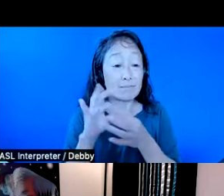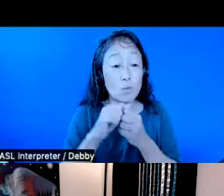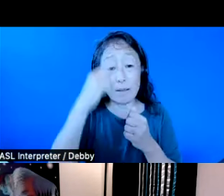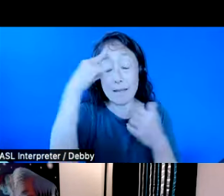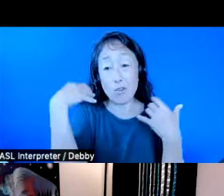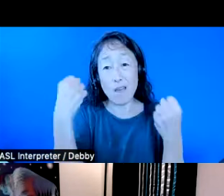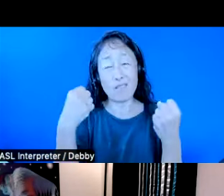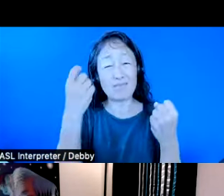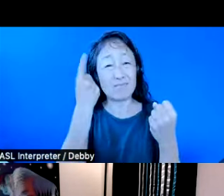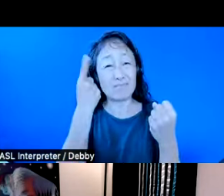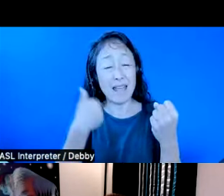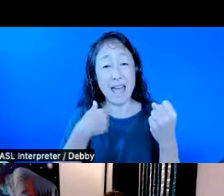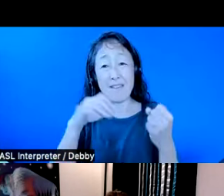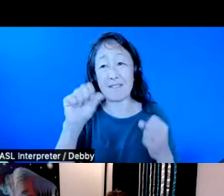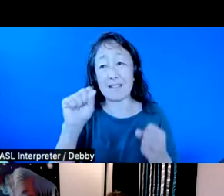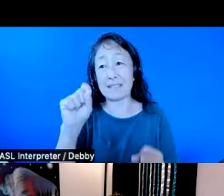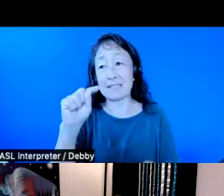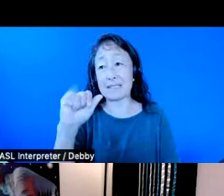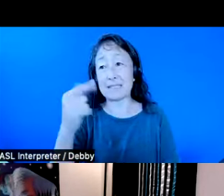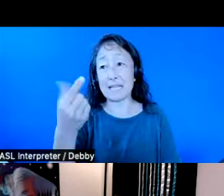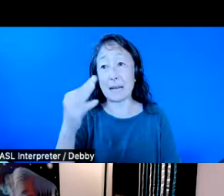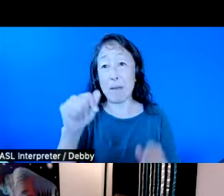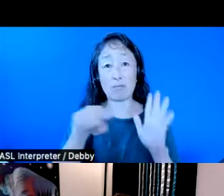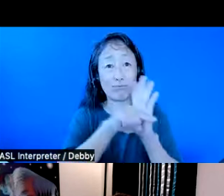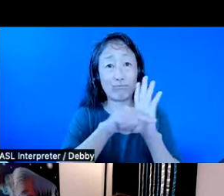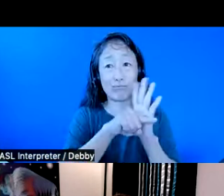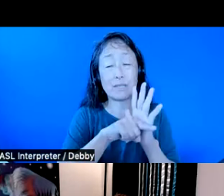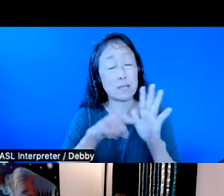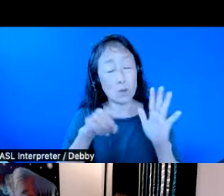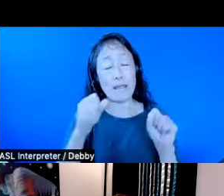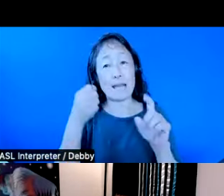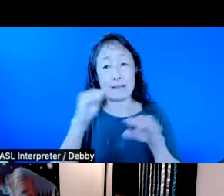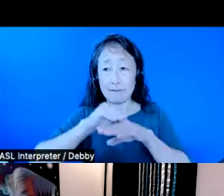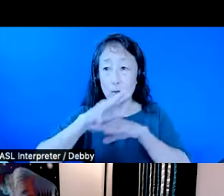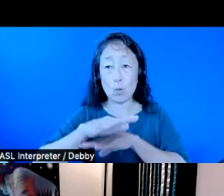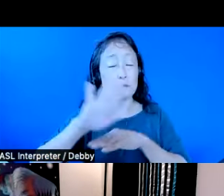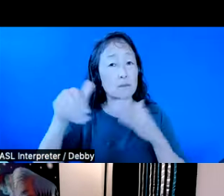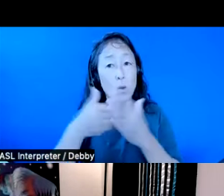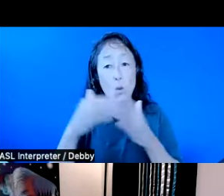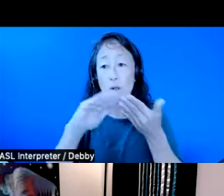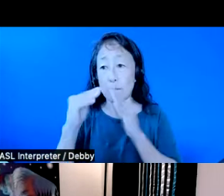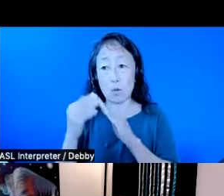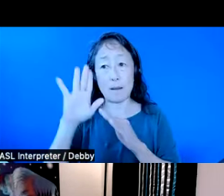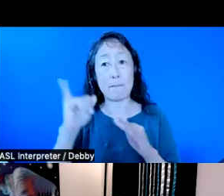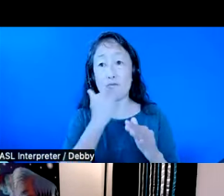such stigma. So yeah, entire communities can be affected by misinformation.